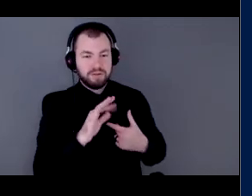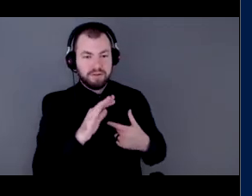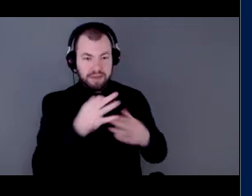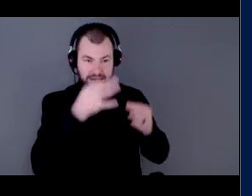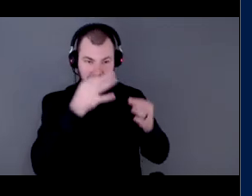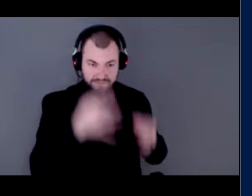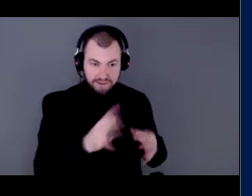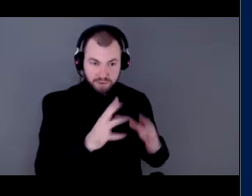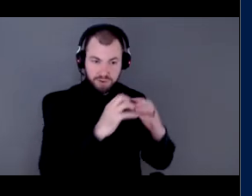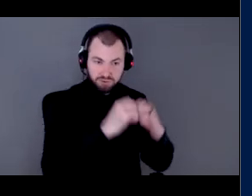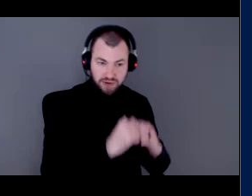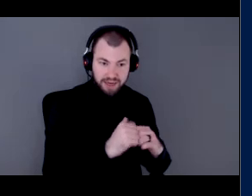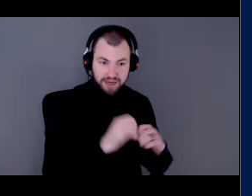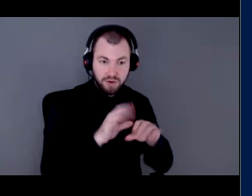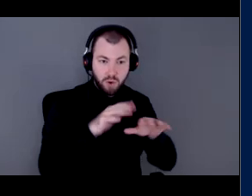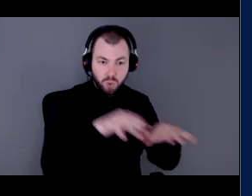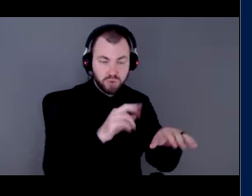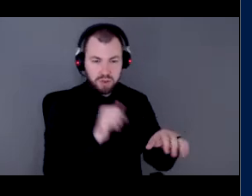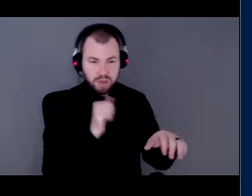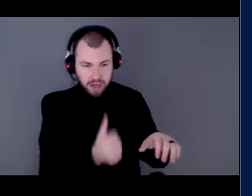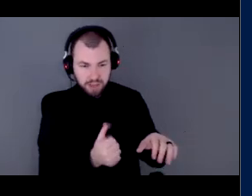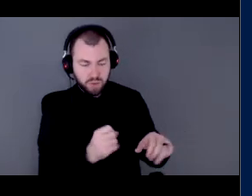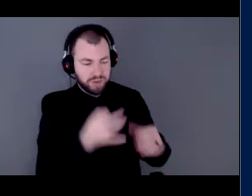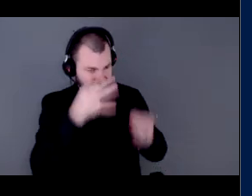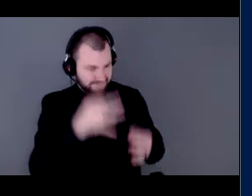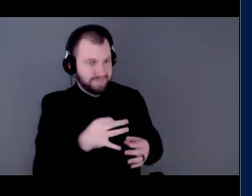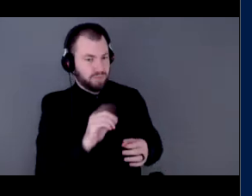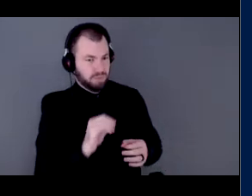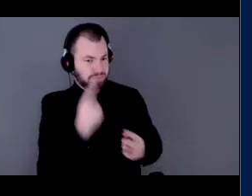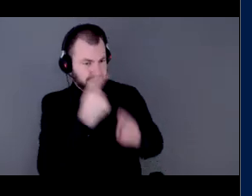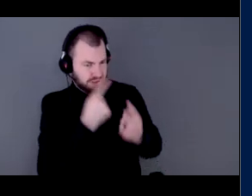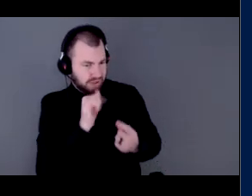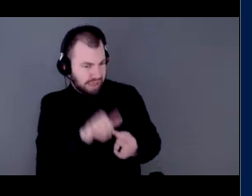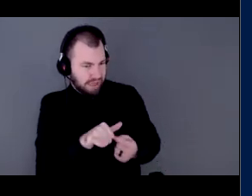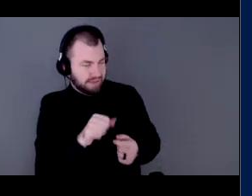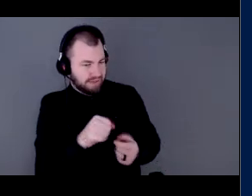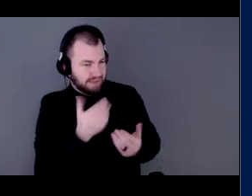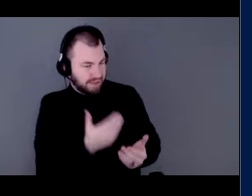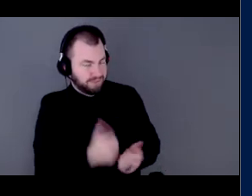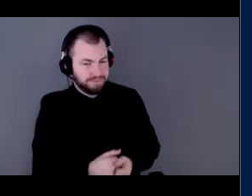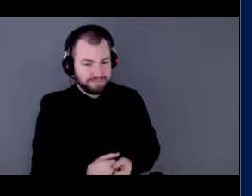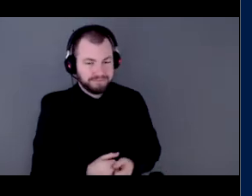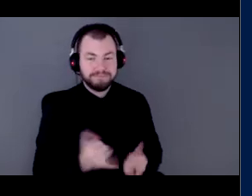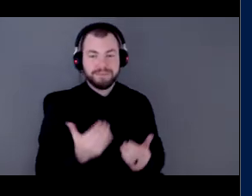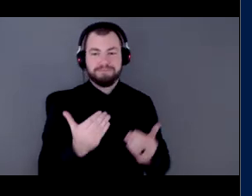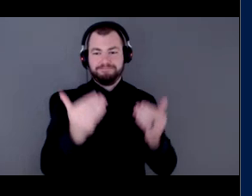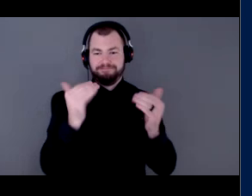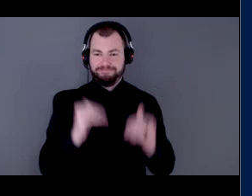not. So we definitely are considering that. Yes, thank you. Thank you. We're going to move on to the next presenter.